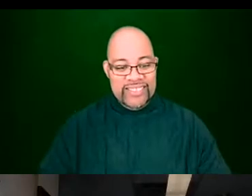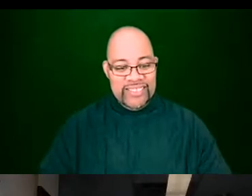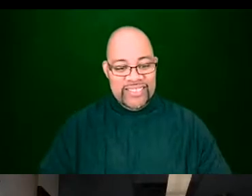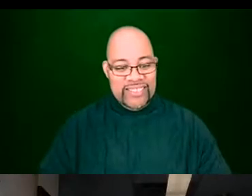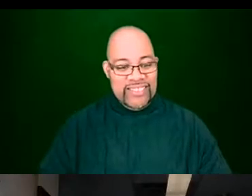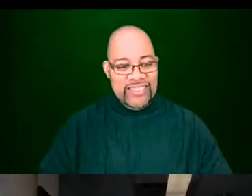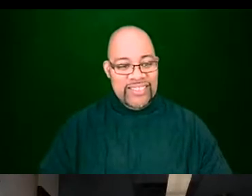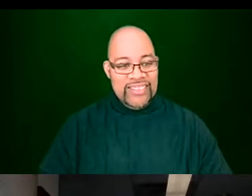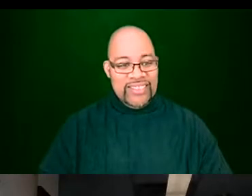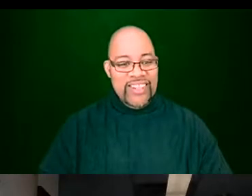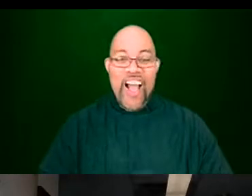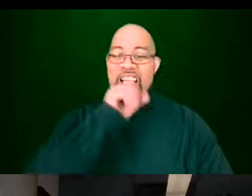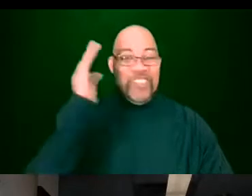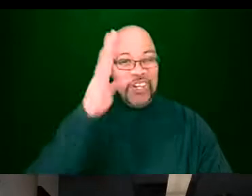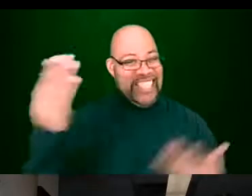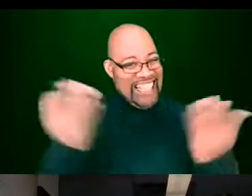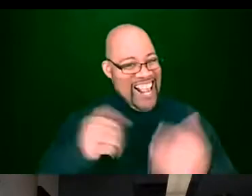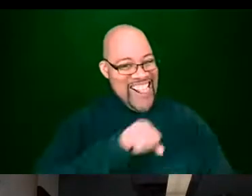We love sharks in here.